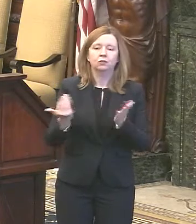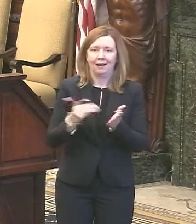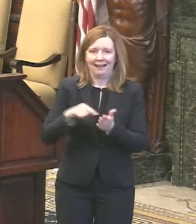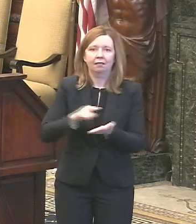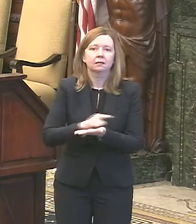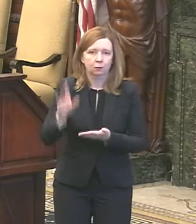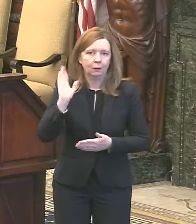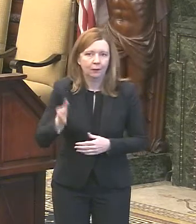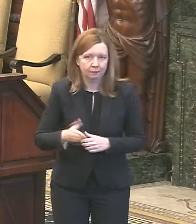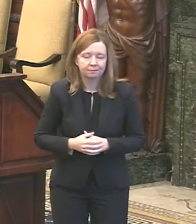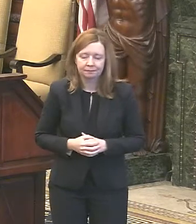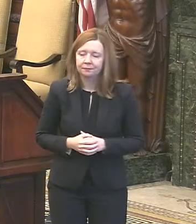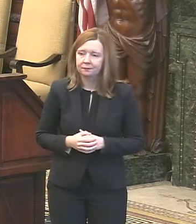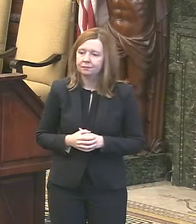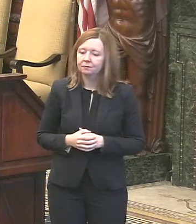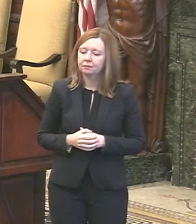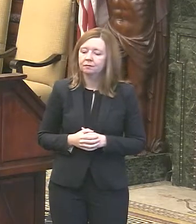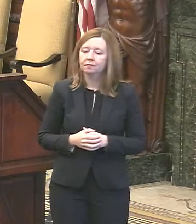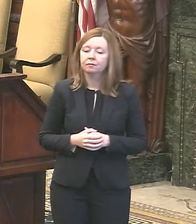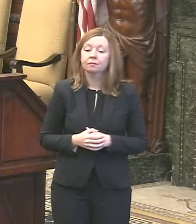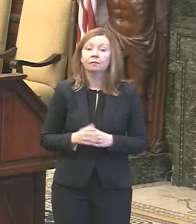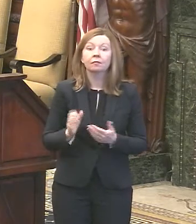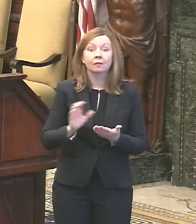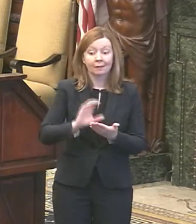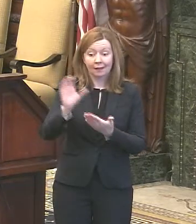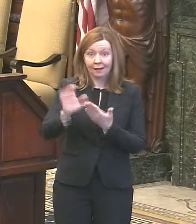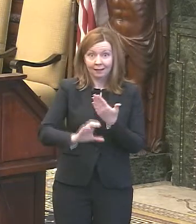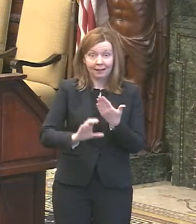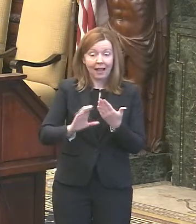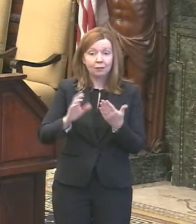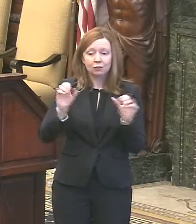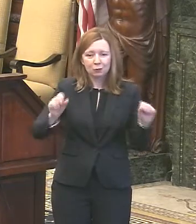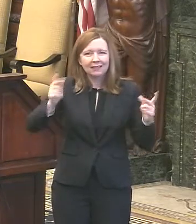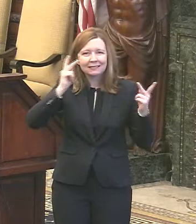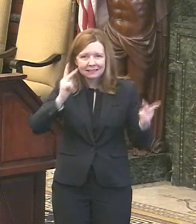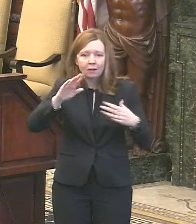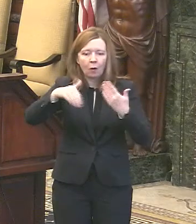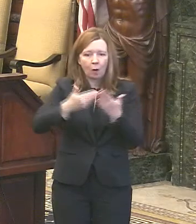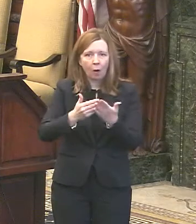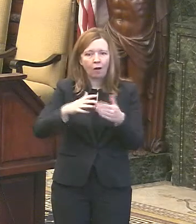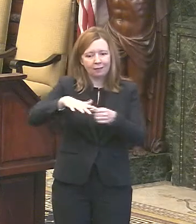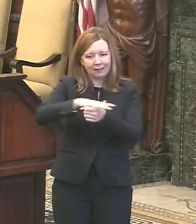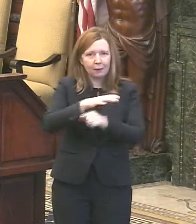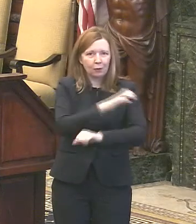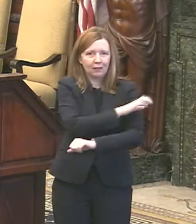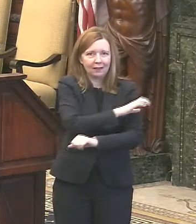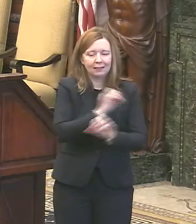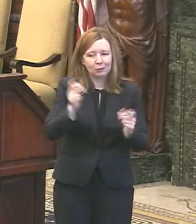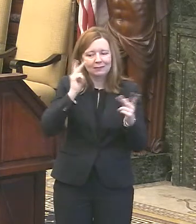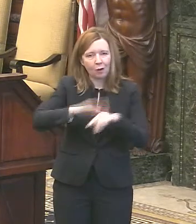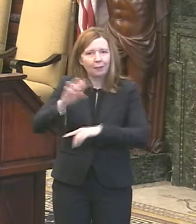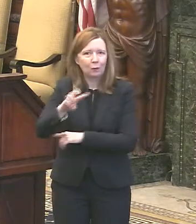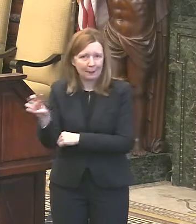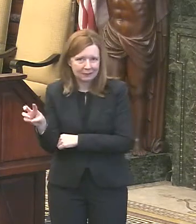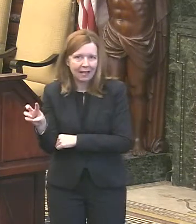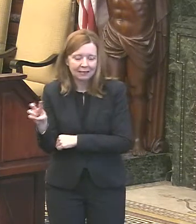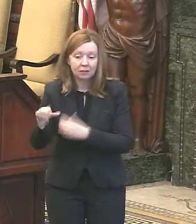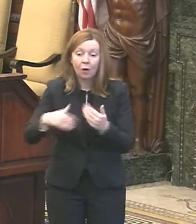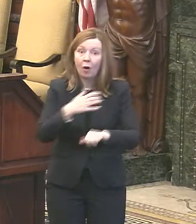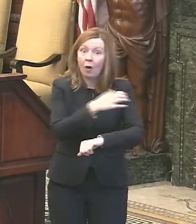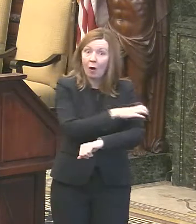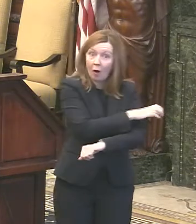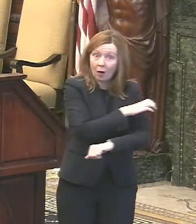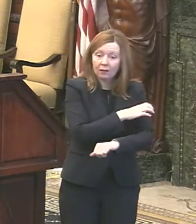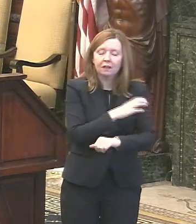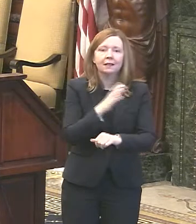week. And there's a calendar of all of these neighborhood clinics that is posted on a blog on our website. And all these clinics will accept